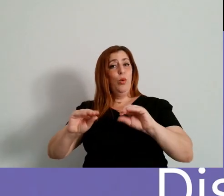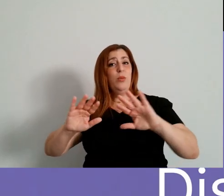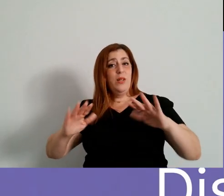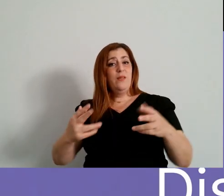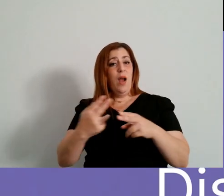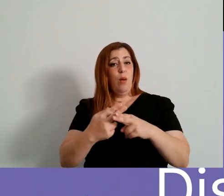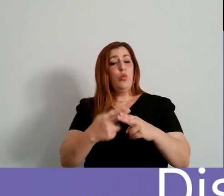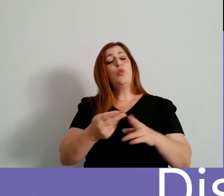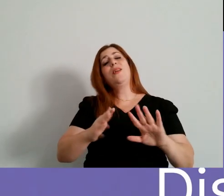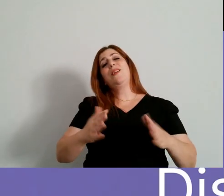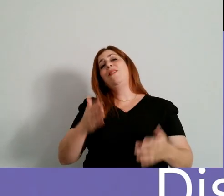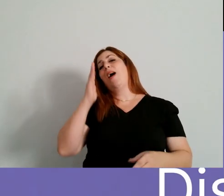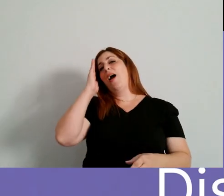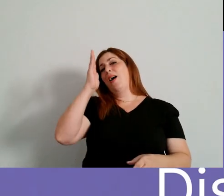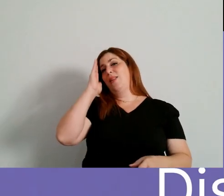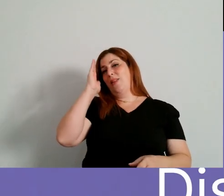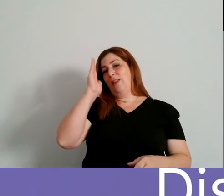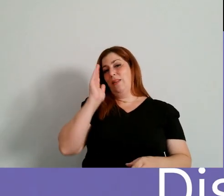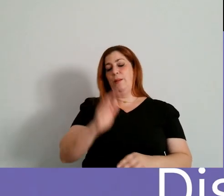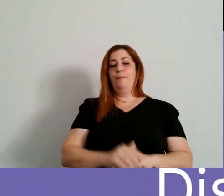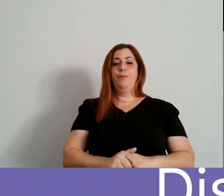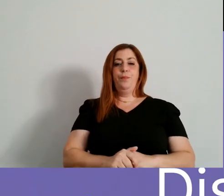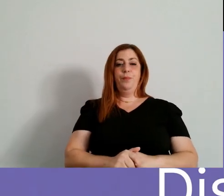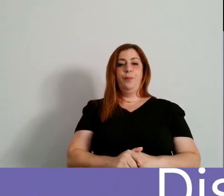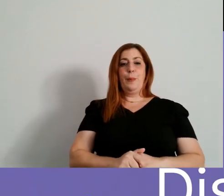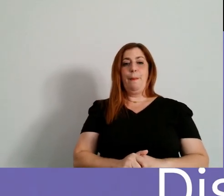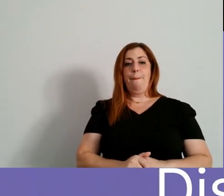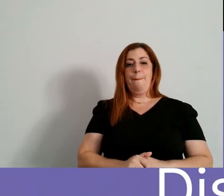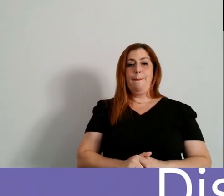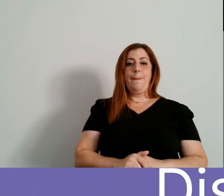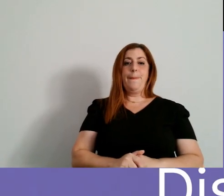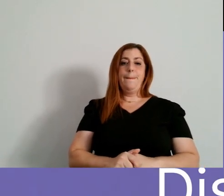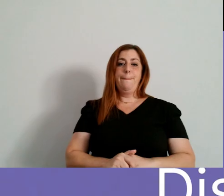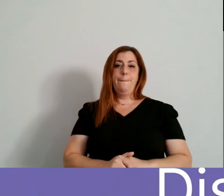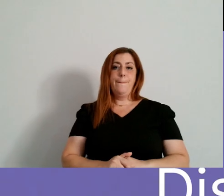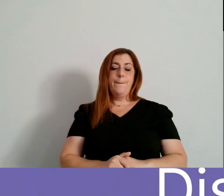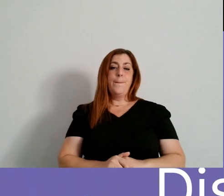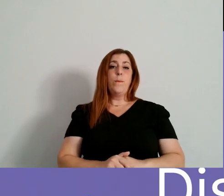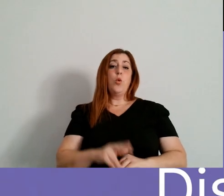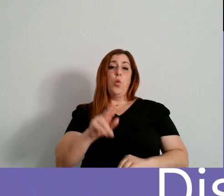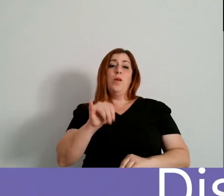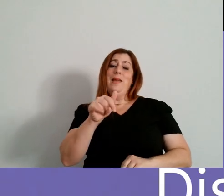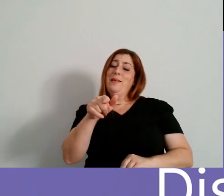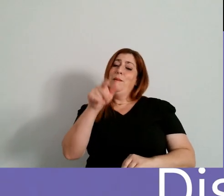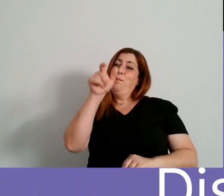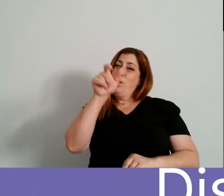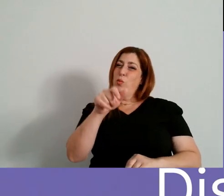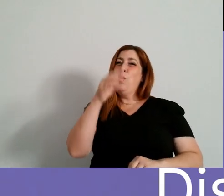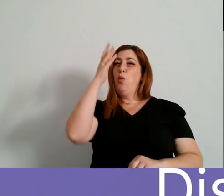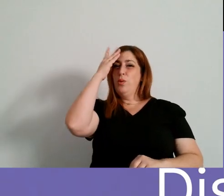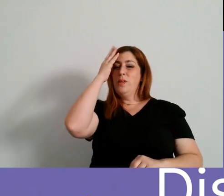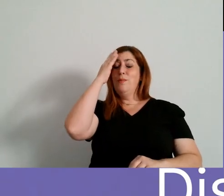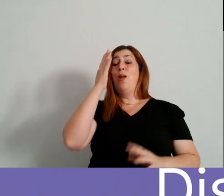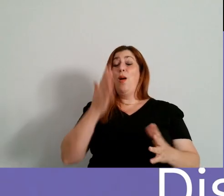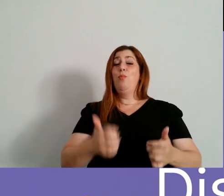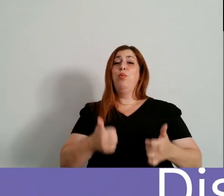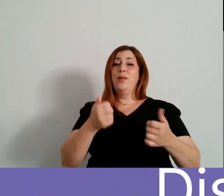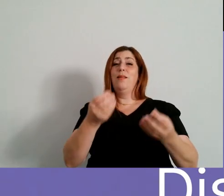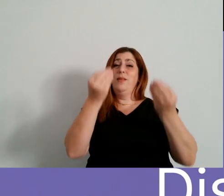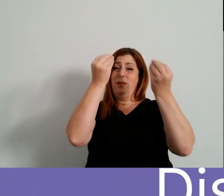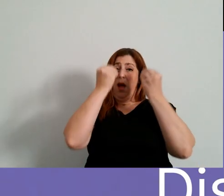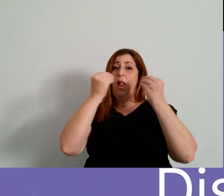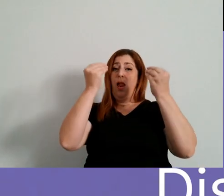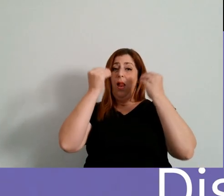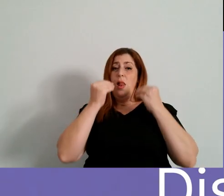or the autistic person that you take care of, or if you are an autistic person yourself, it can